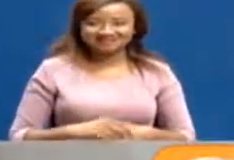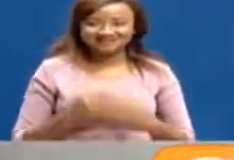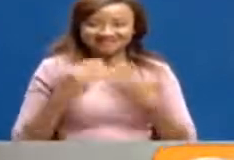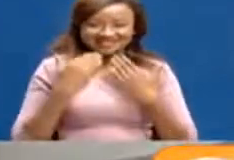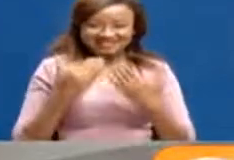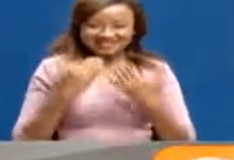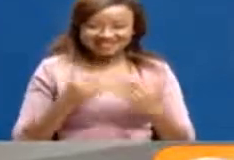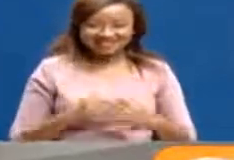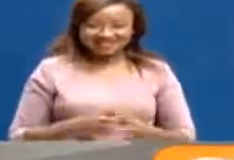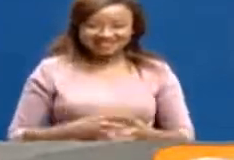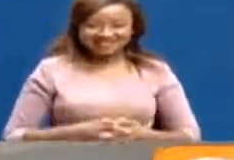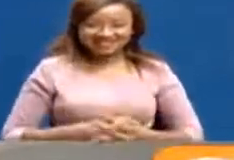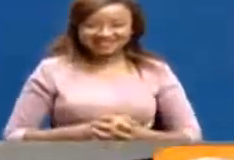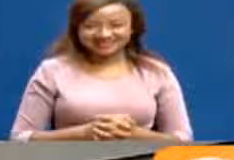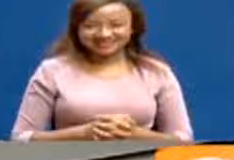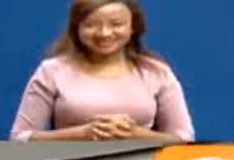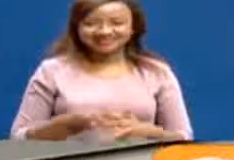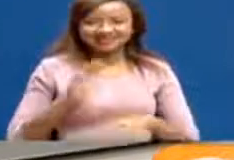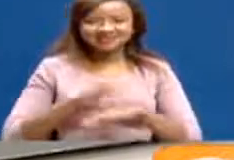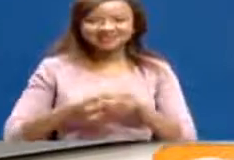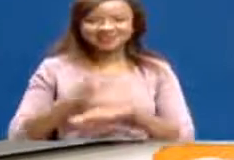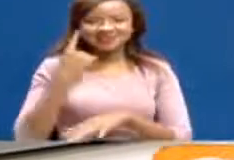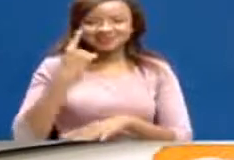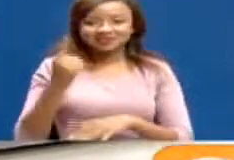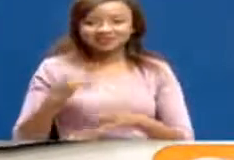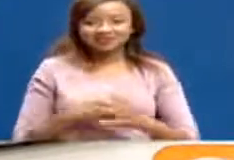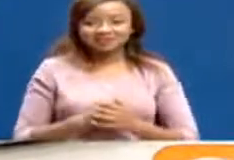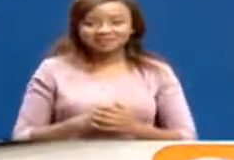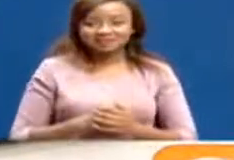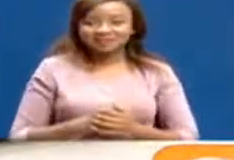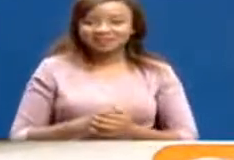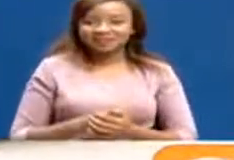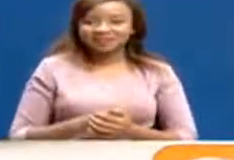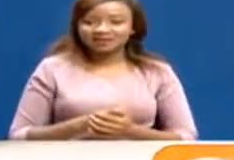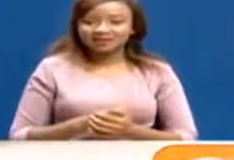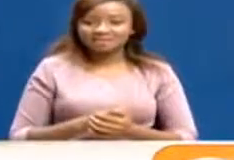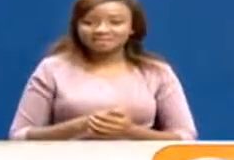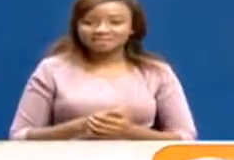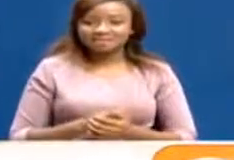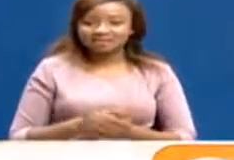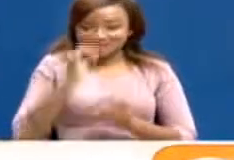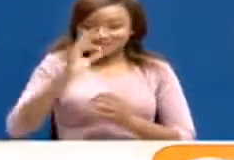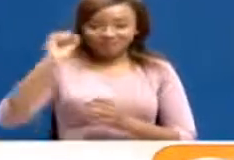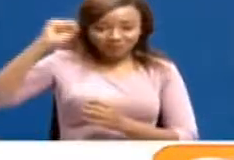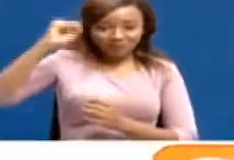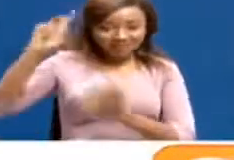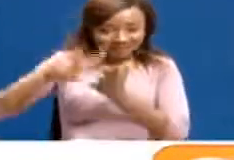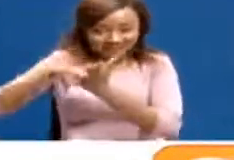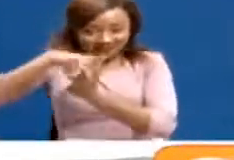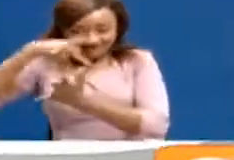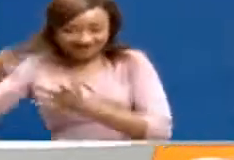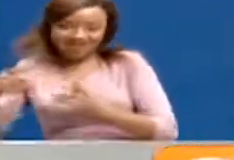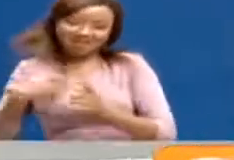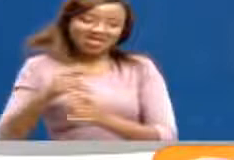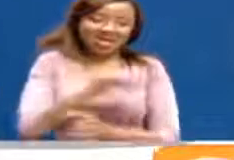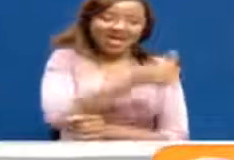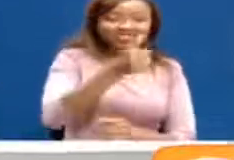are you talking about? Good to see you, Senator. Senator Johnson. If all else fails, Jeff, if politics fails, I have another